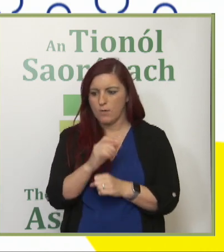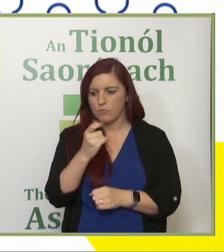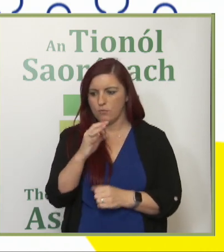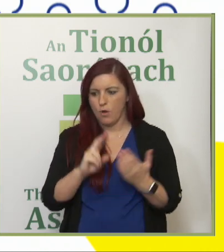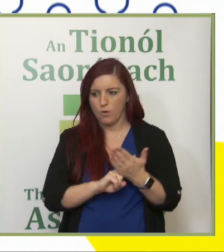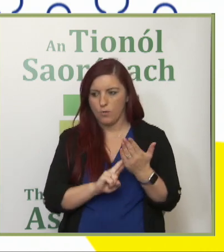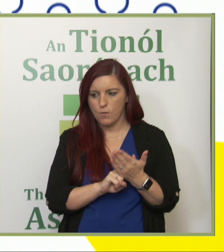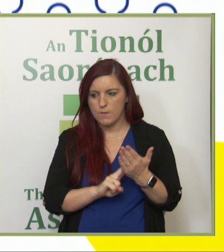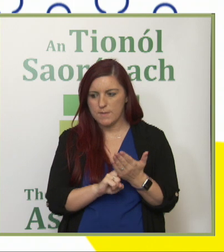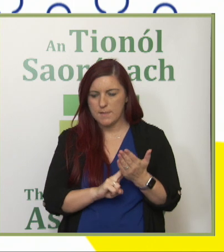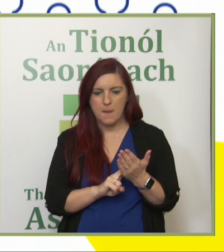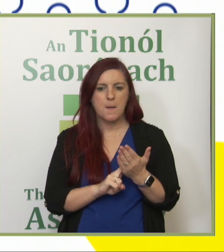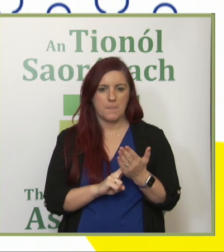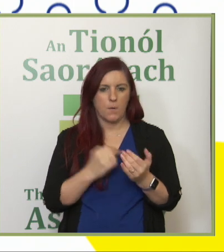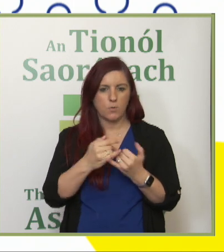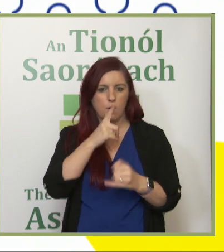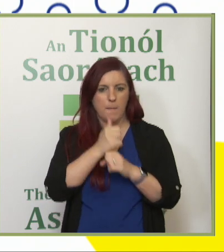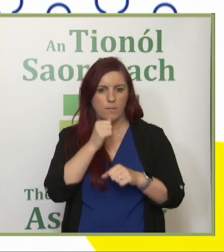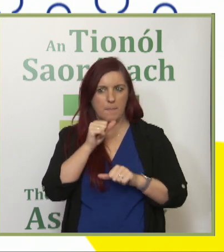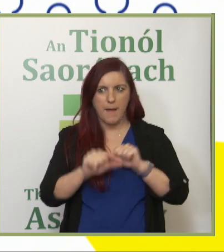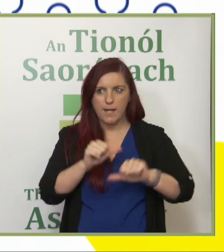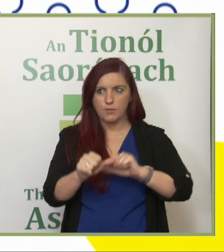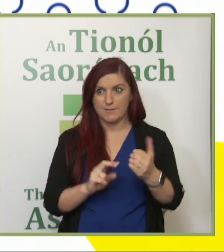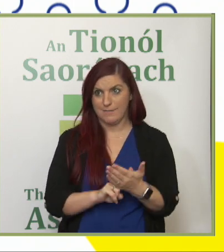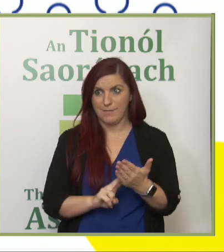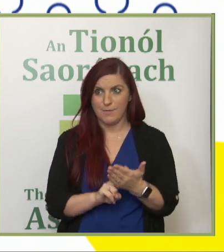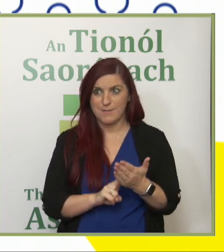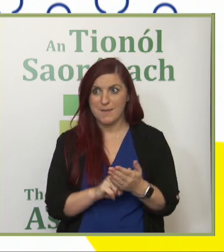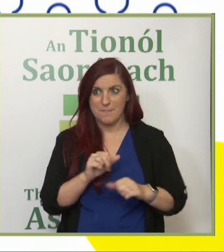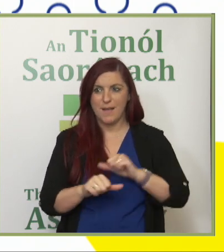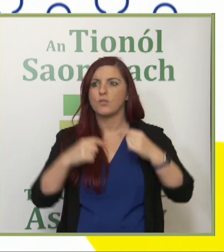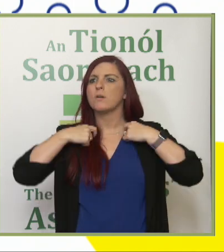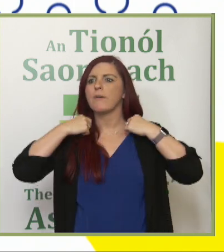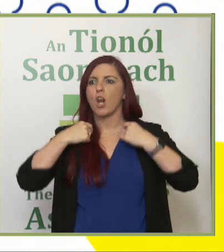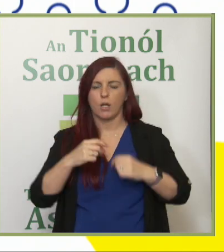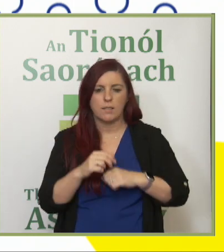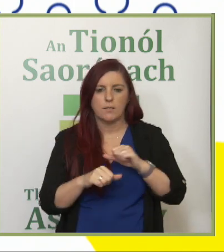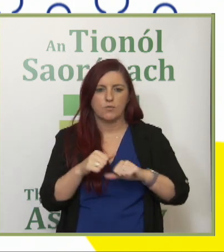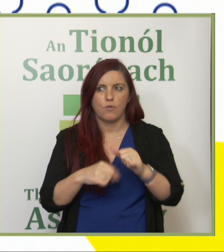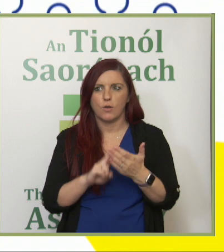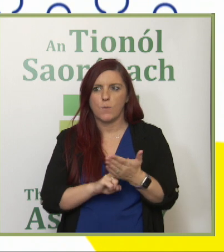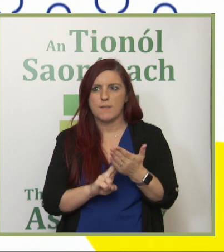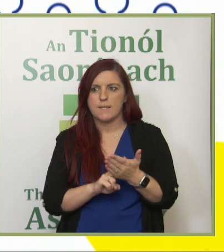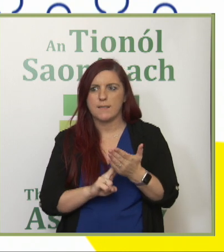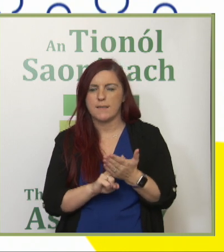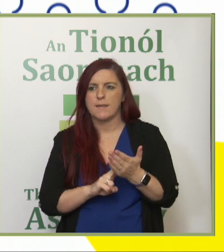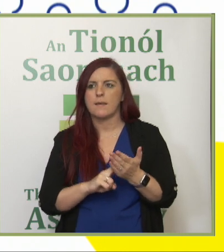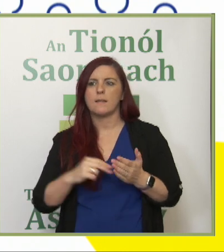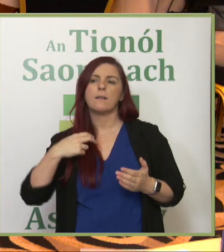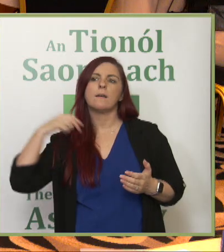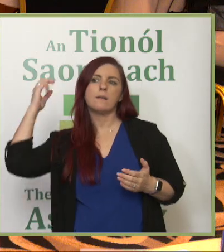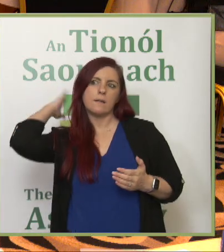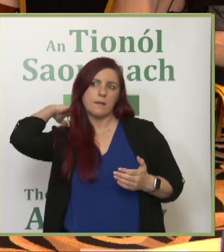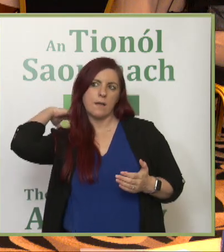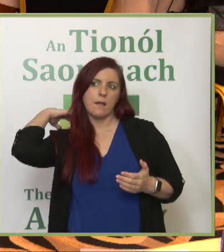and patterns of use. In very simple terms, prevalence of drug use is the proportion of the population who use drugs in a given time frame.